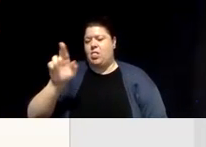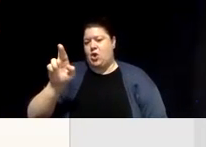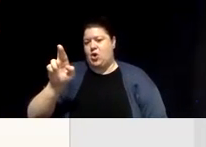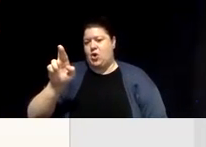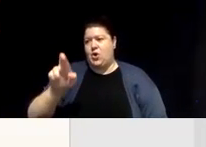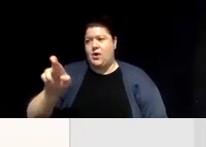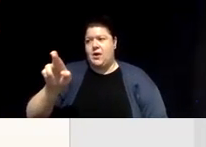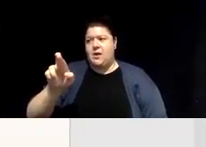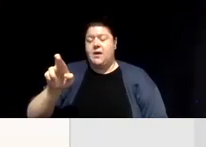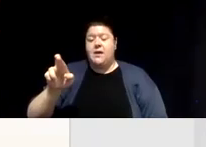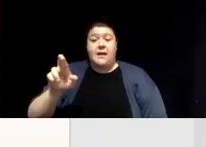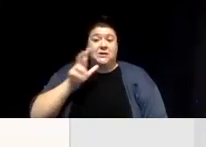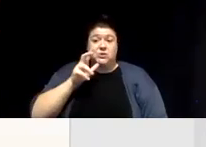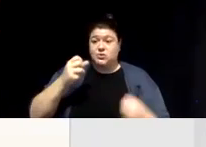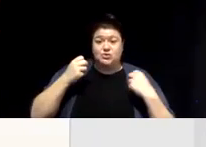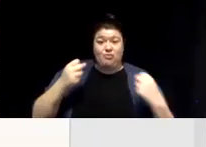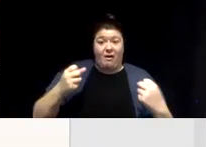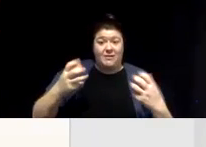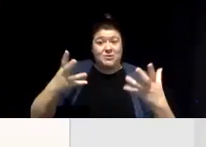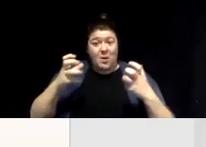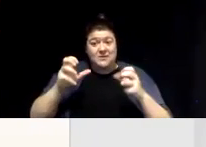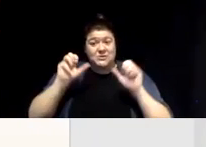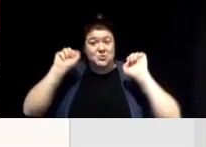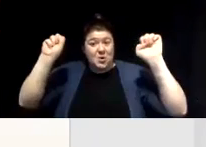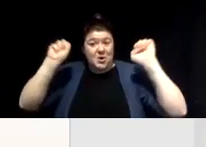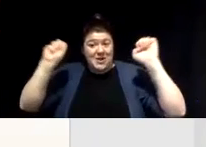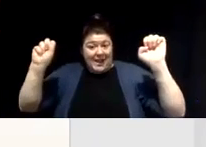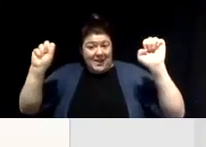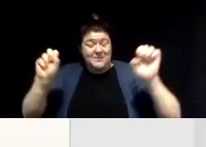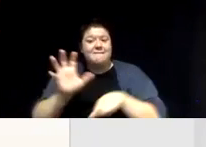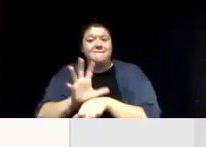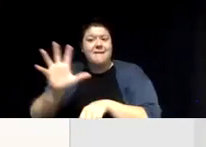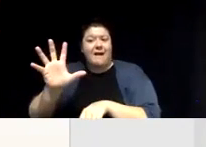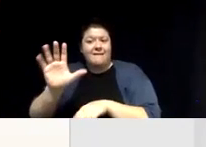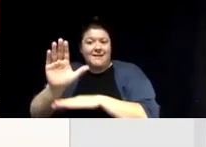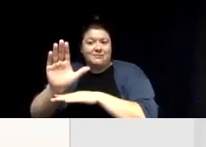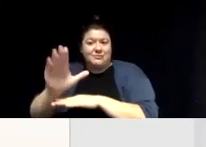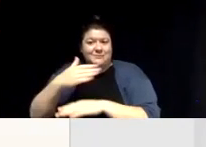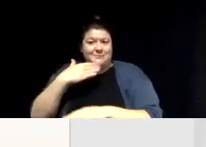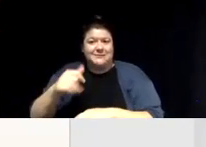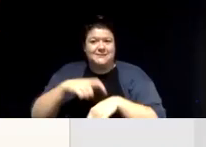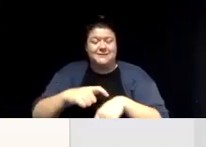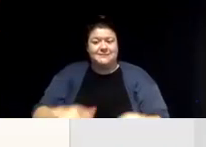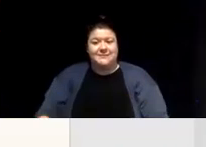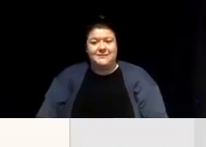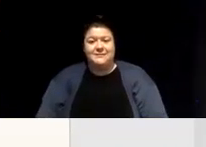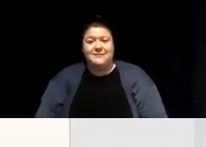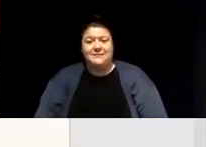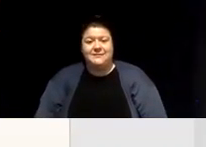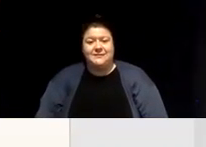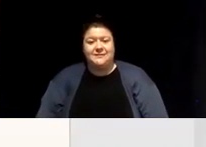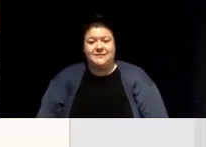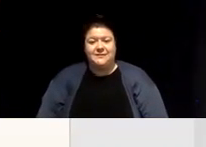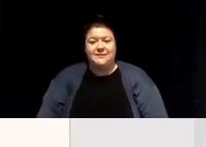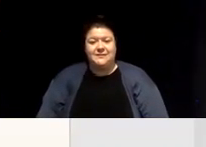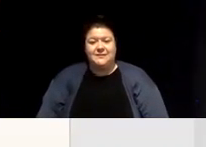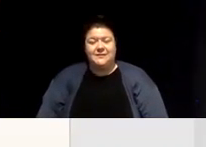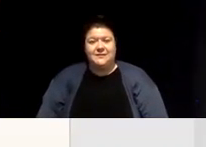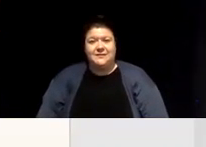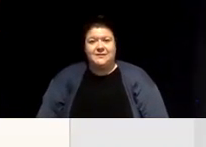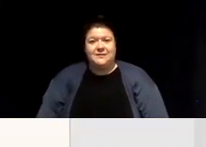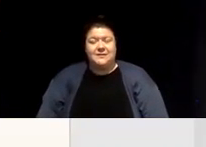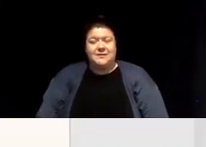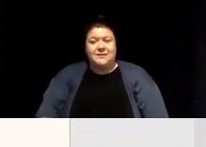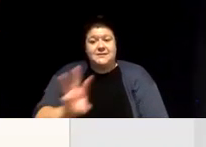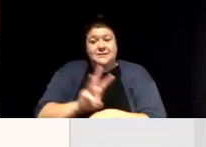you want to go work out and you want to really prove how strong you are, that's the time to do it. Okay. At